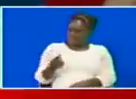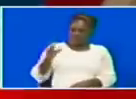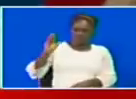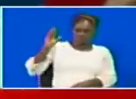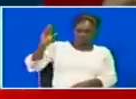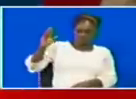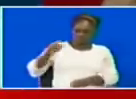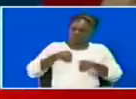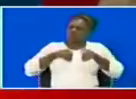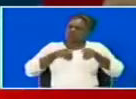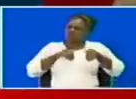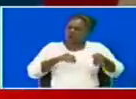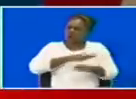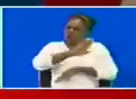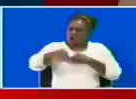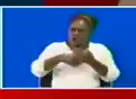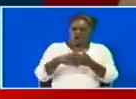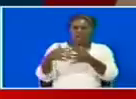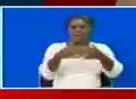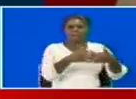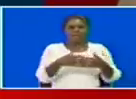of allegiance to all